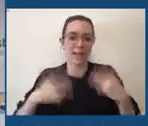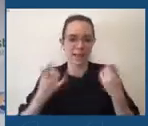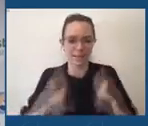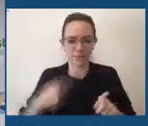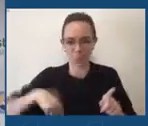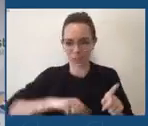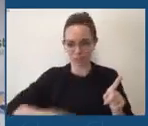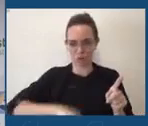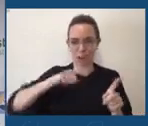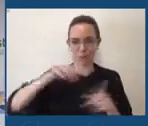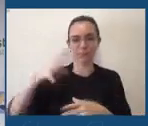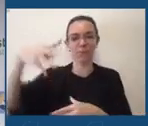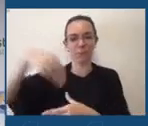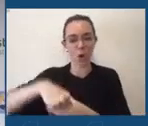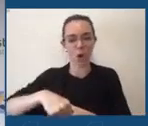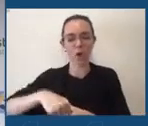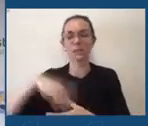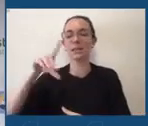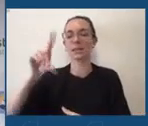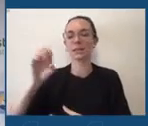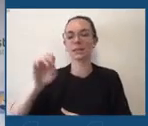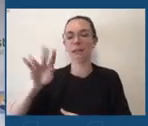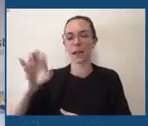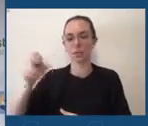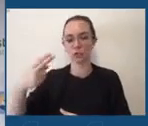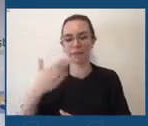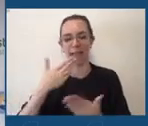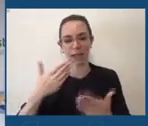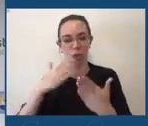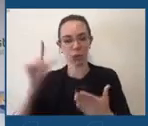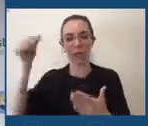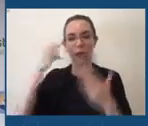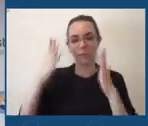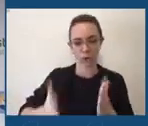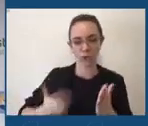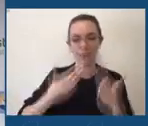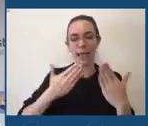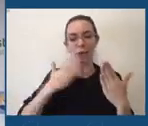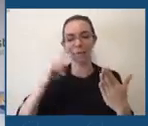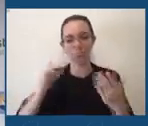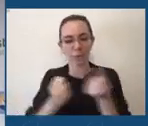it. Deborah, thank you again for working with us. Governor, thank you for enabling this.